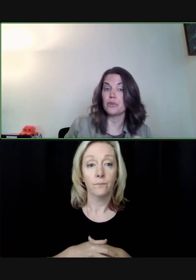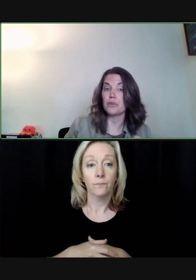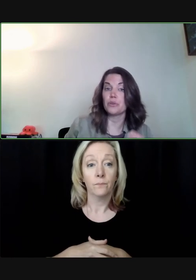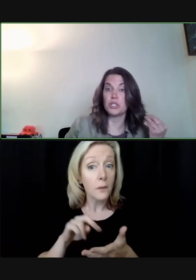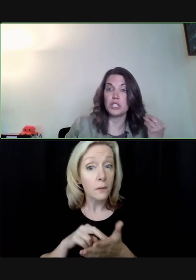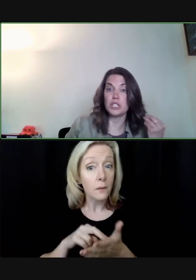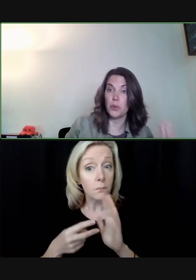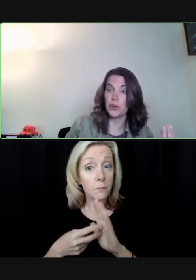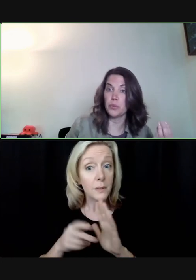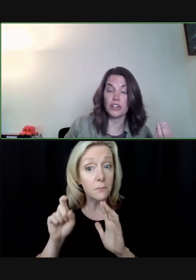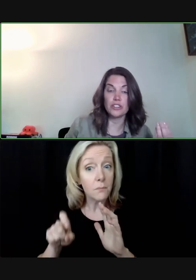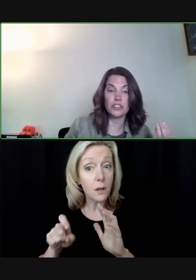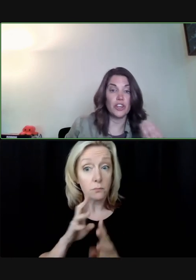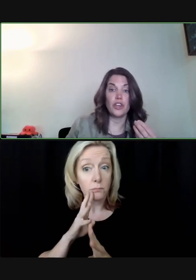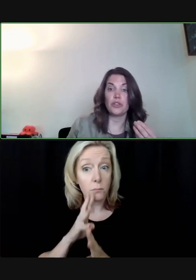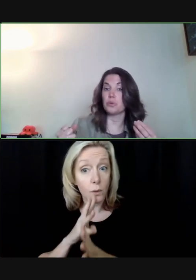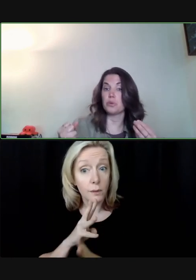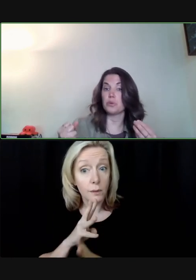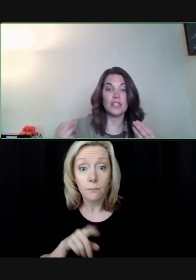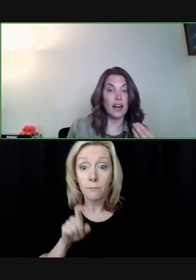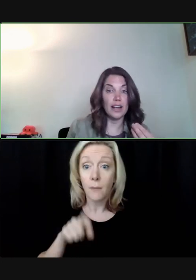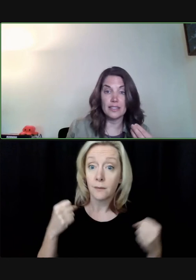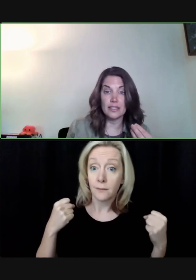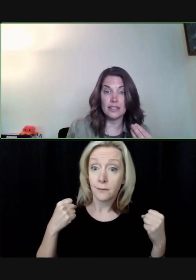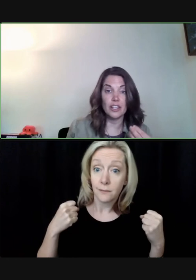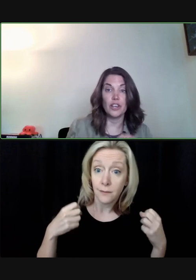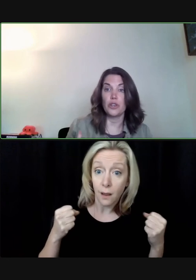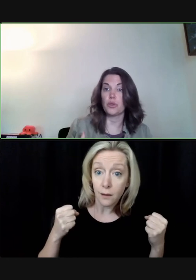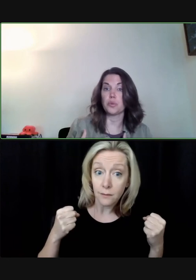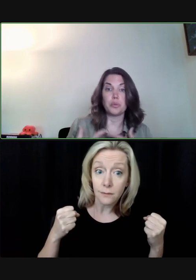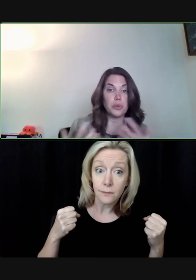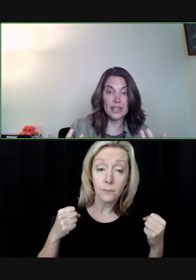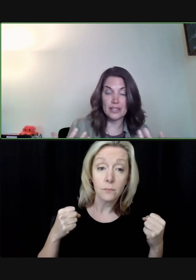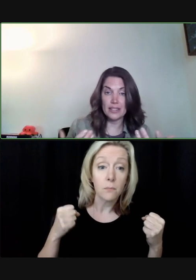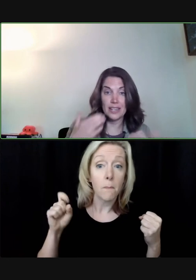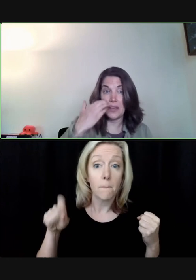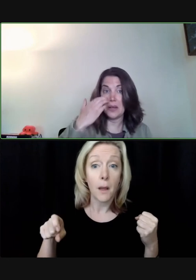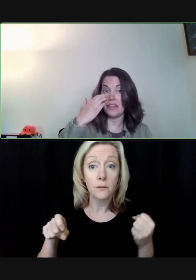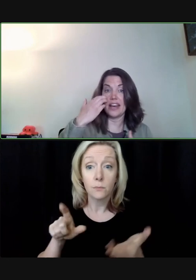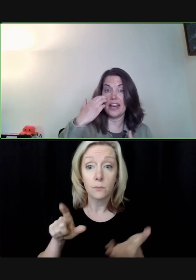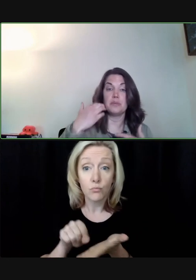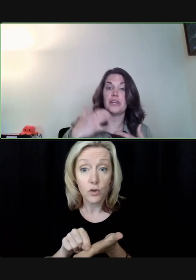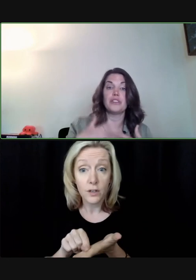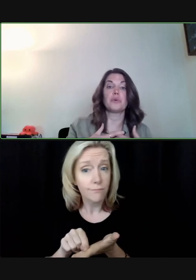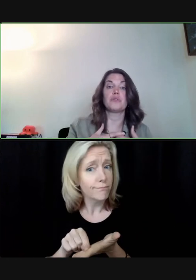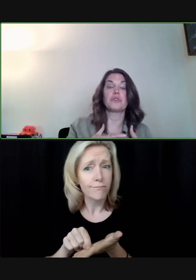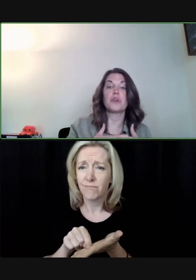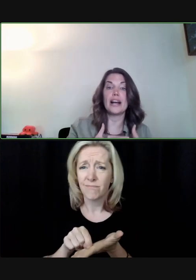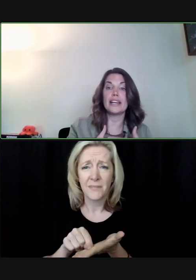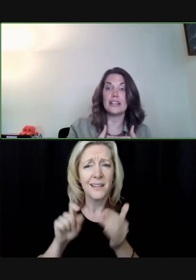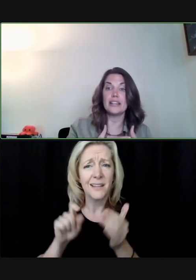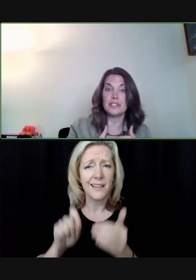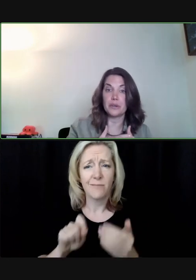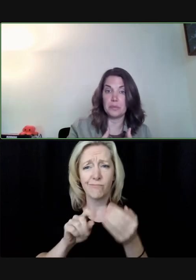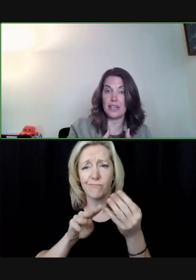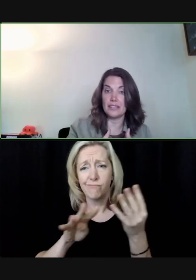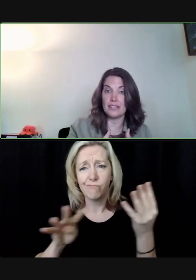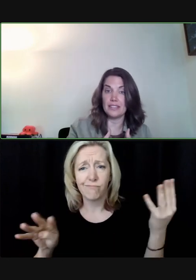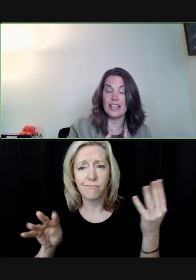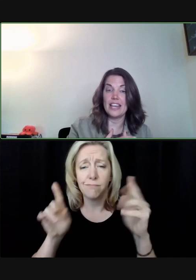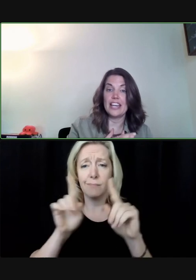to happen through spoken words, through signs, through print. That can be through a variety